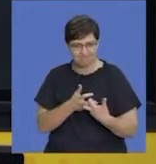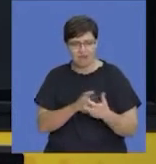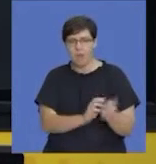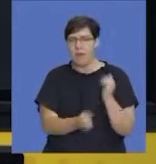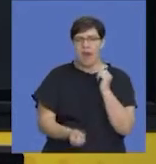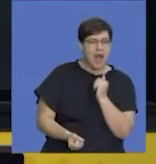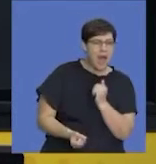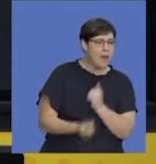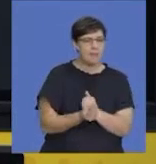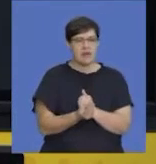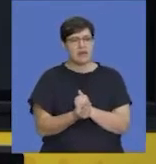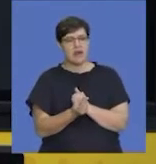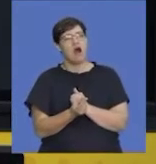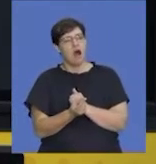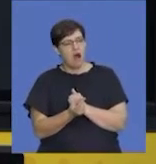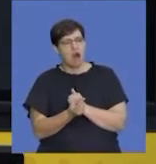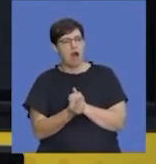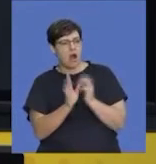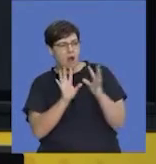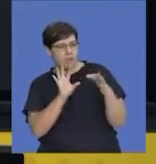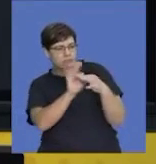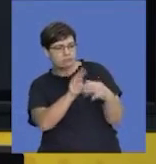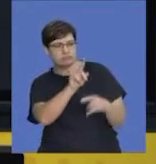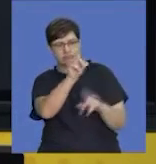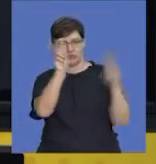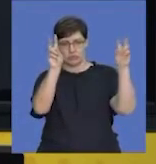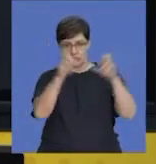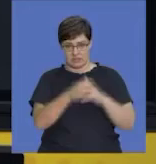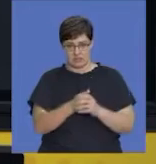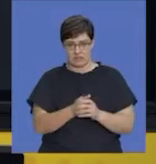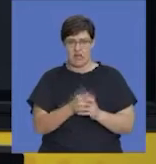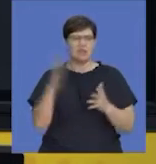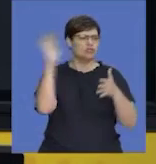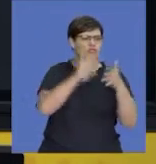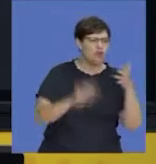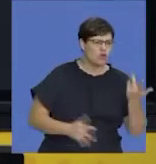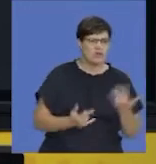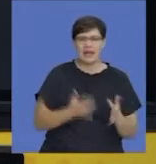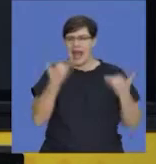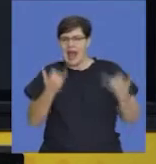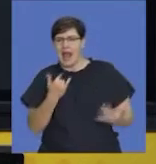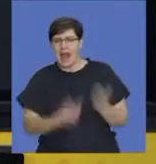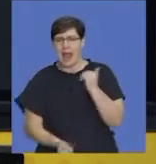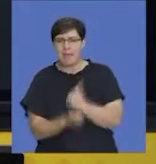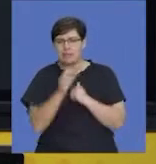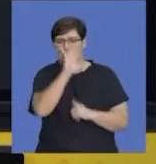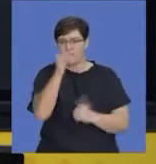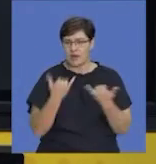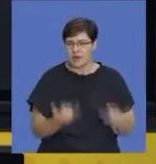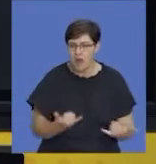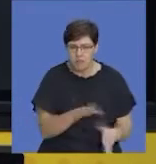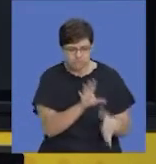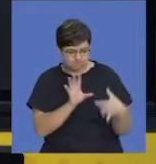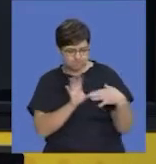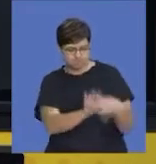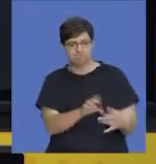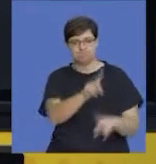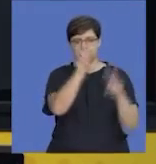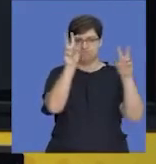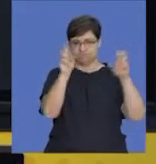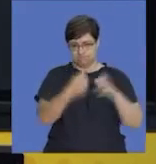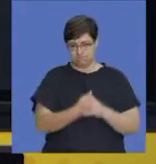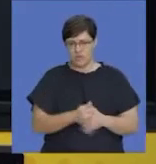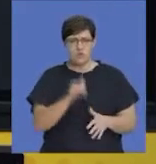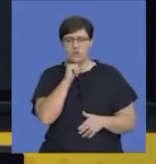put in incidents that may apply to it, and also scenarios, even current events that could link to